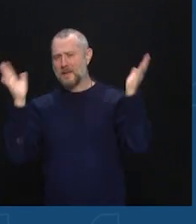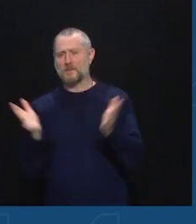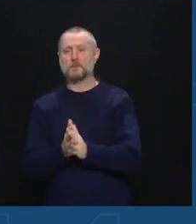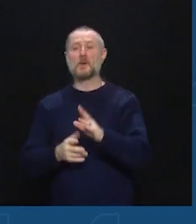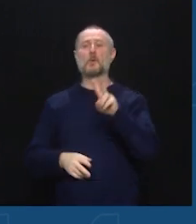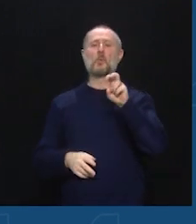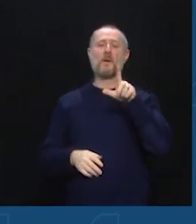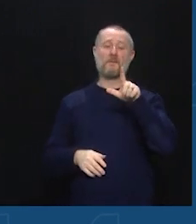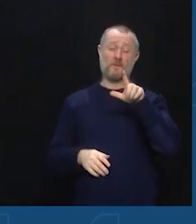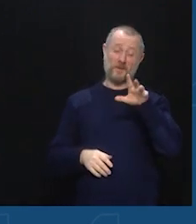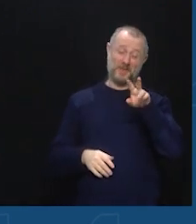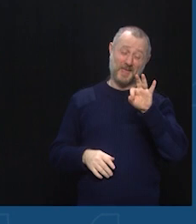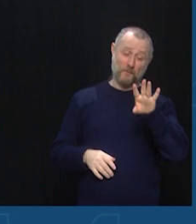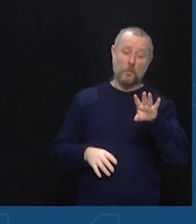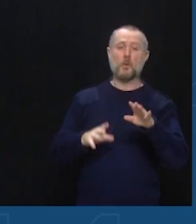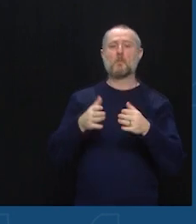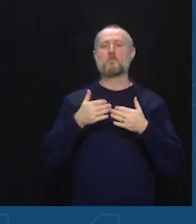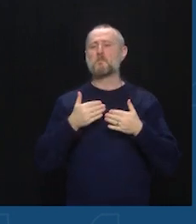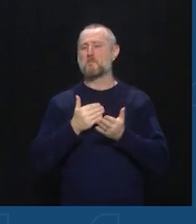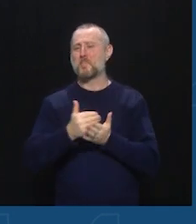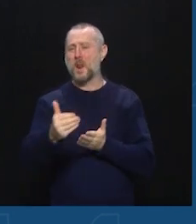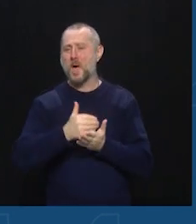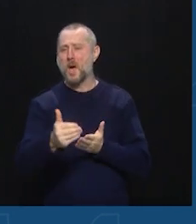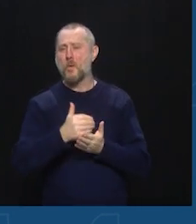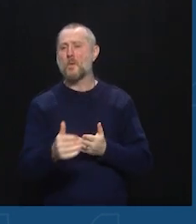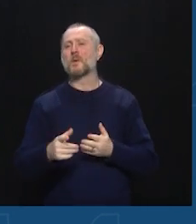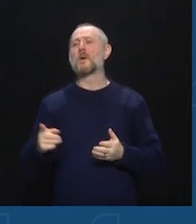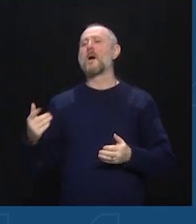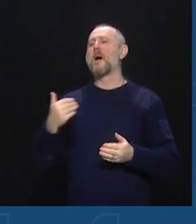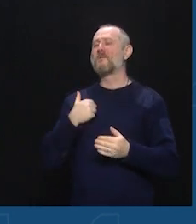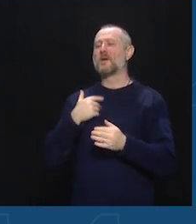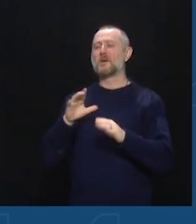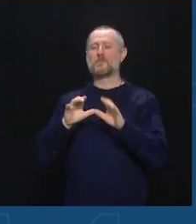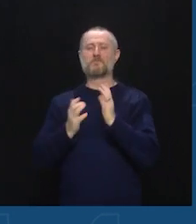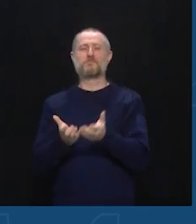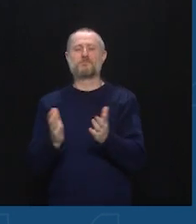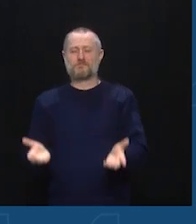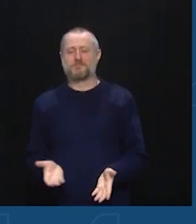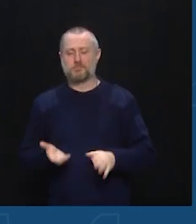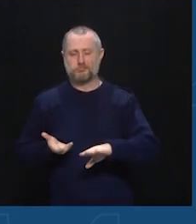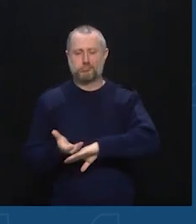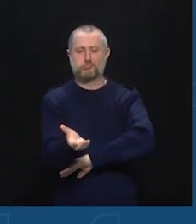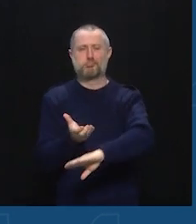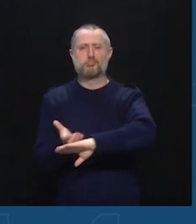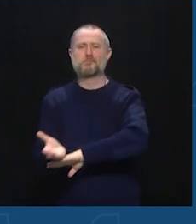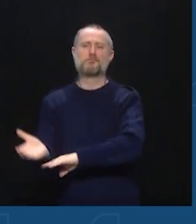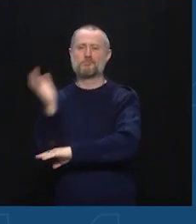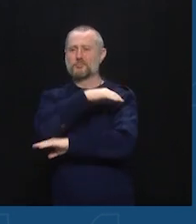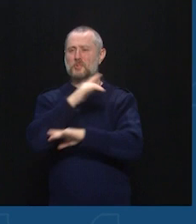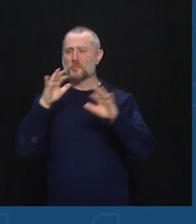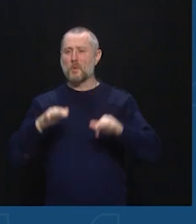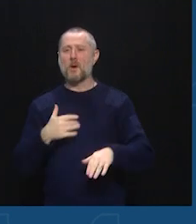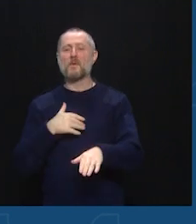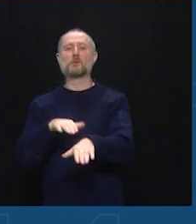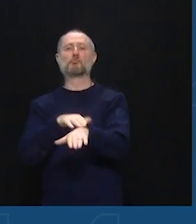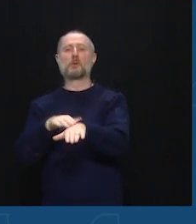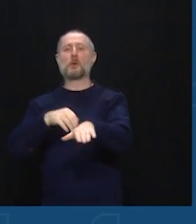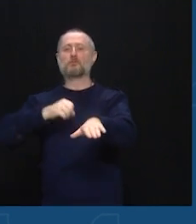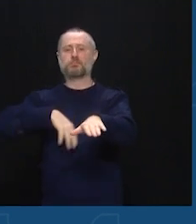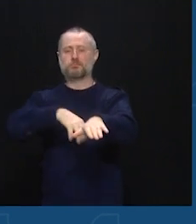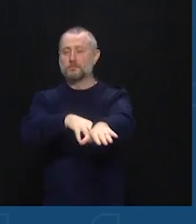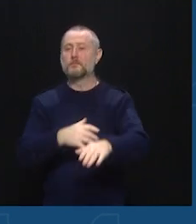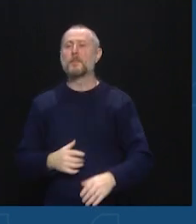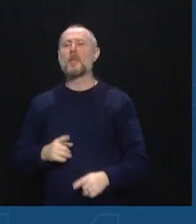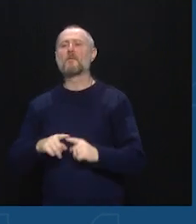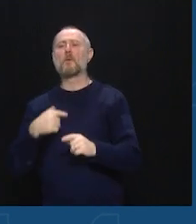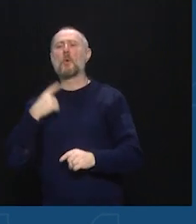trucks, 56 large loaders, 4 tow plows, and 1 very, very large snow blower. At the